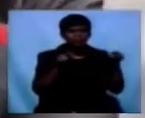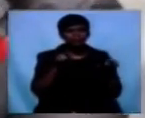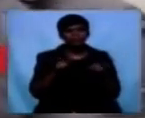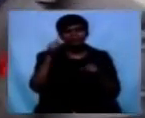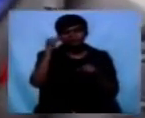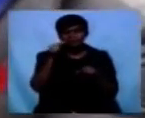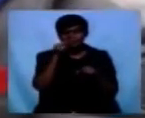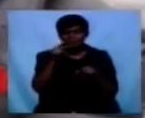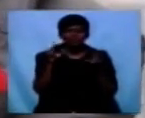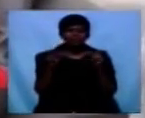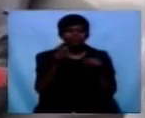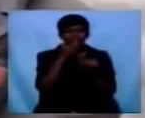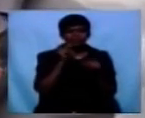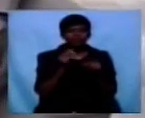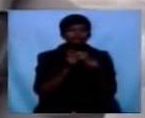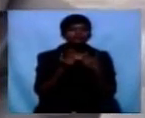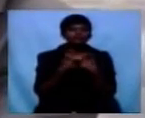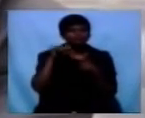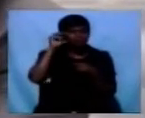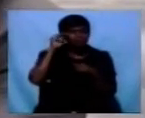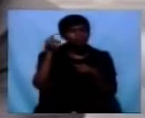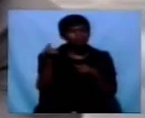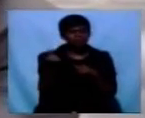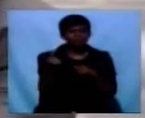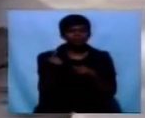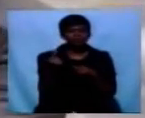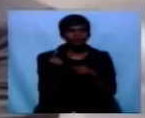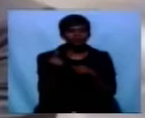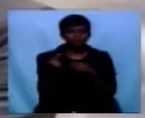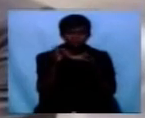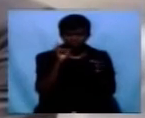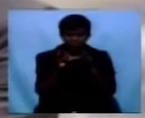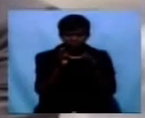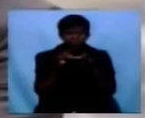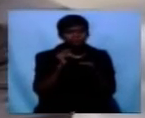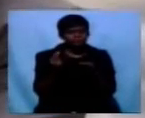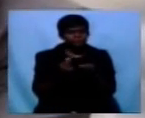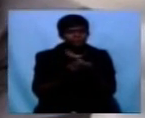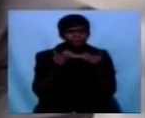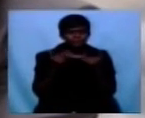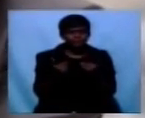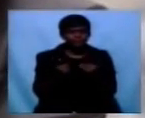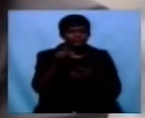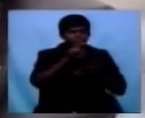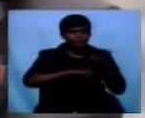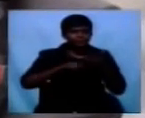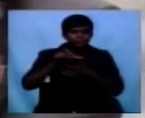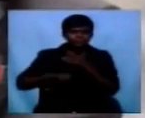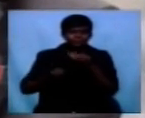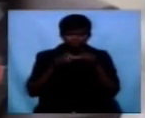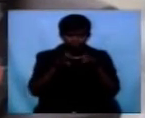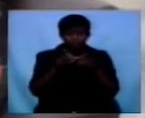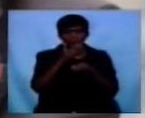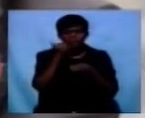said, no, let us have one ministry dedicated so that if we check the pricing mechanism, it